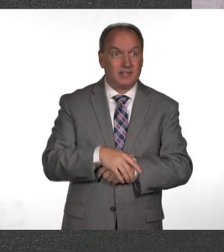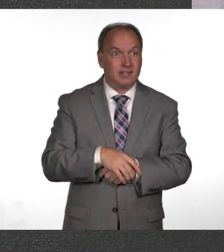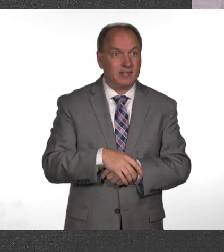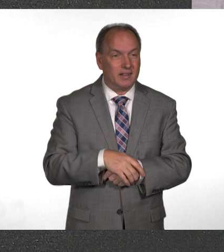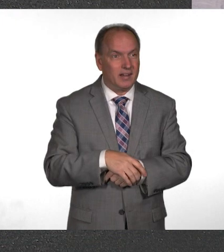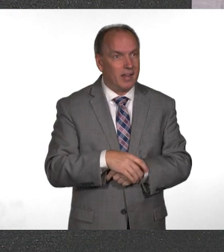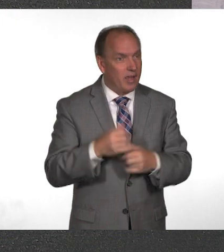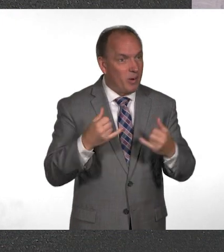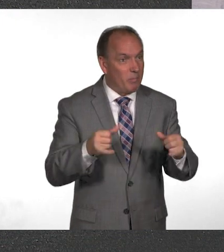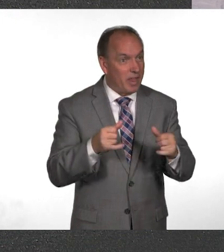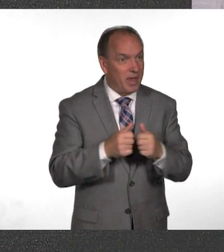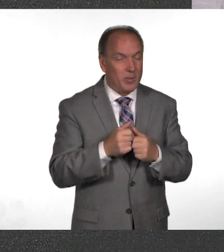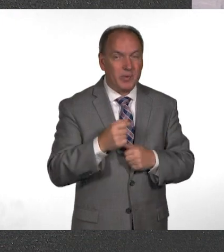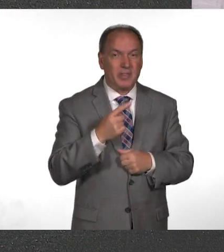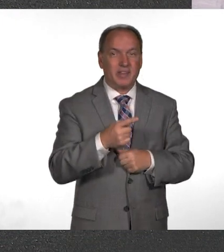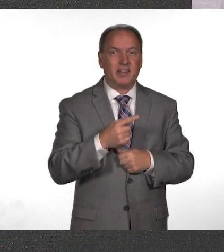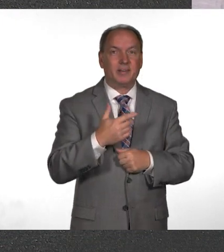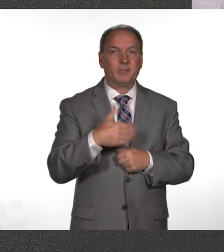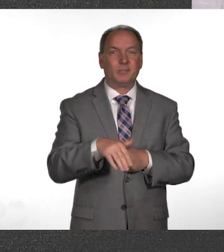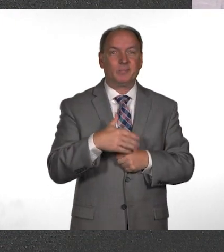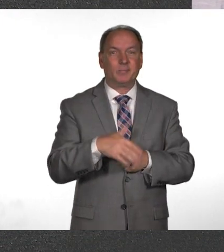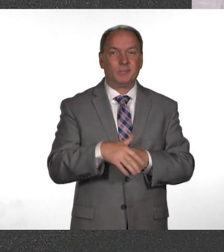They're gonna play with him.